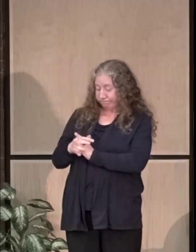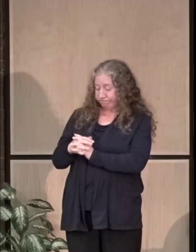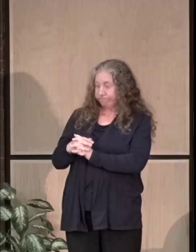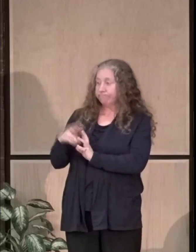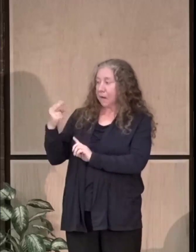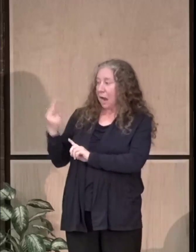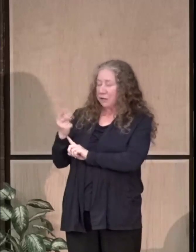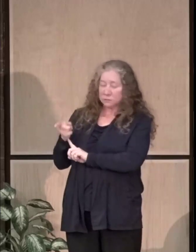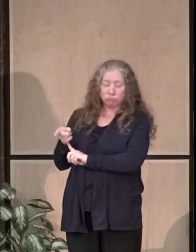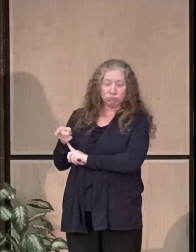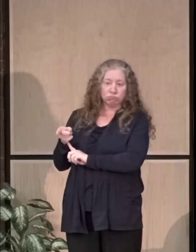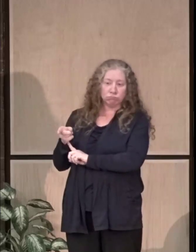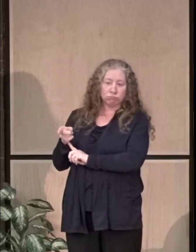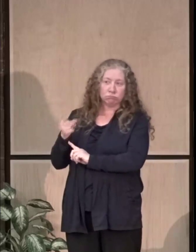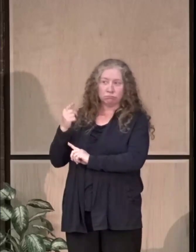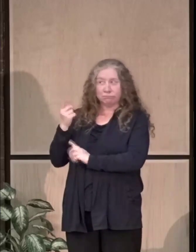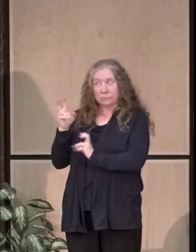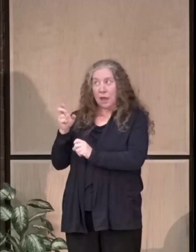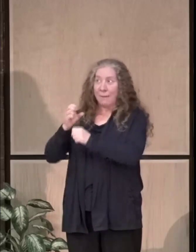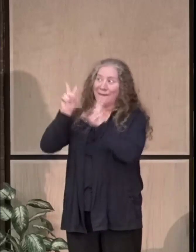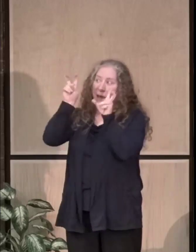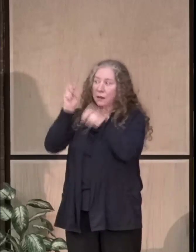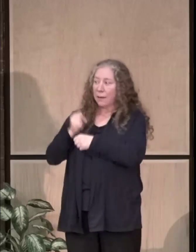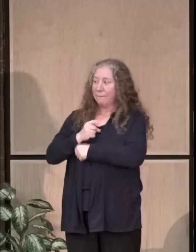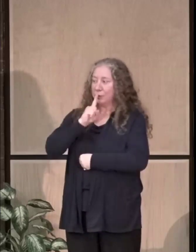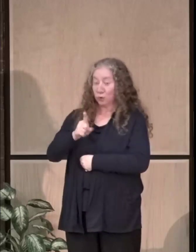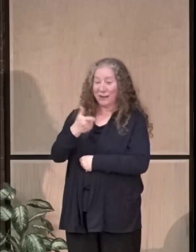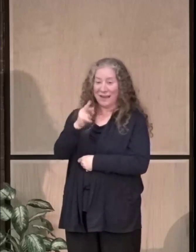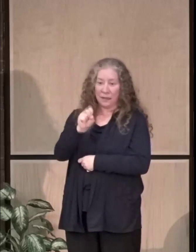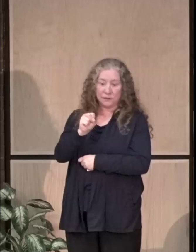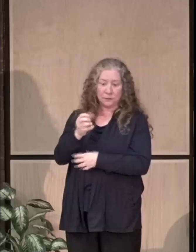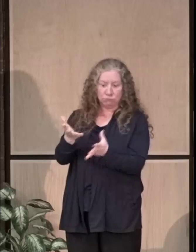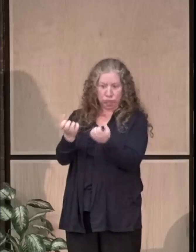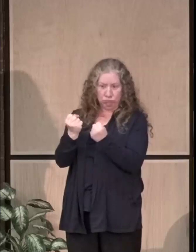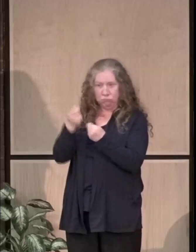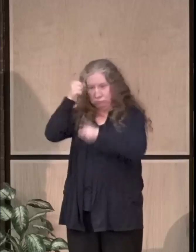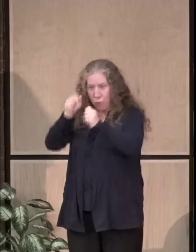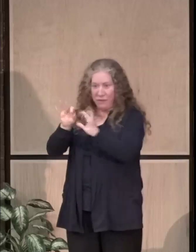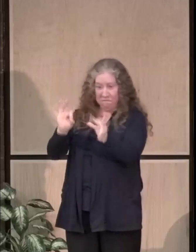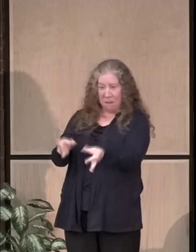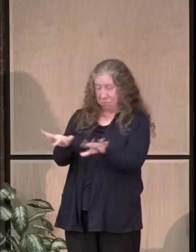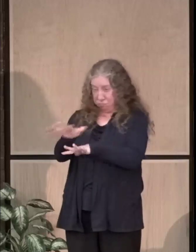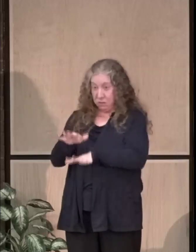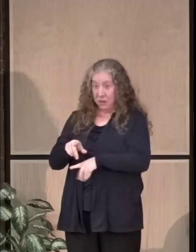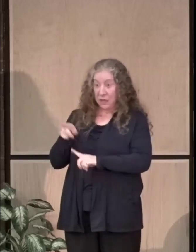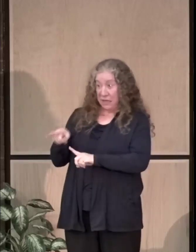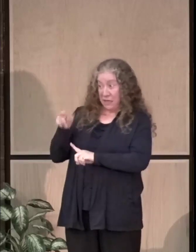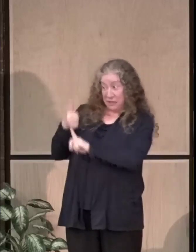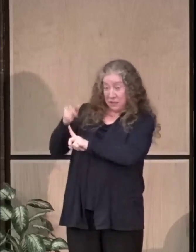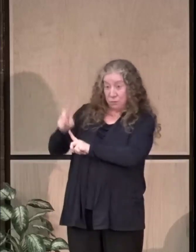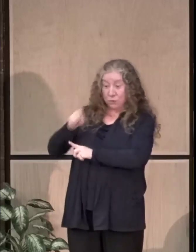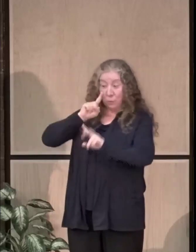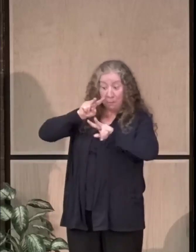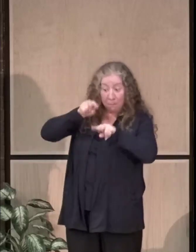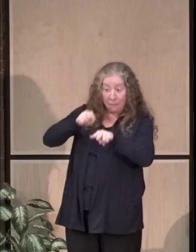making sure that, or supposedly making sure that the guns had been removed, was he also supposed to monitor the attendance